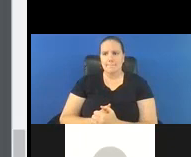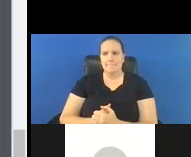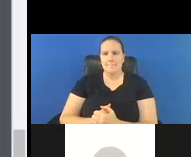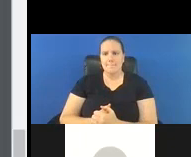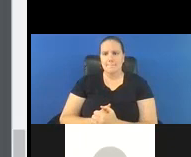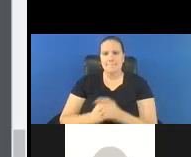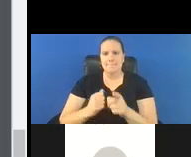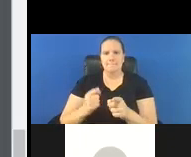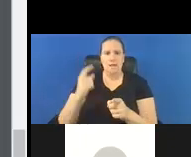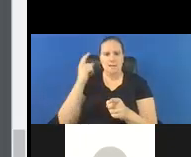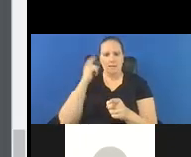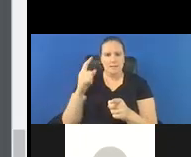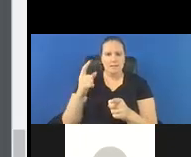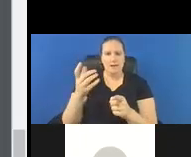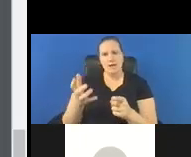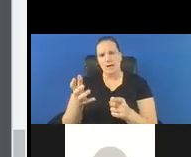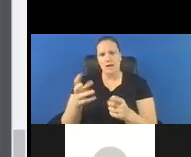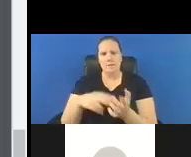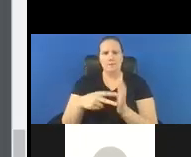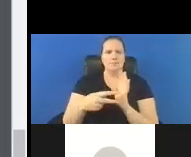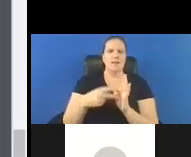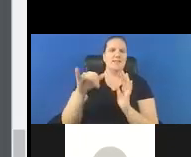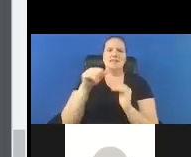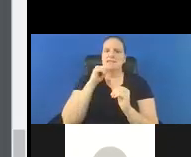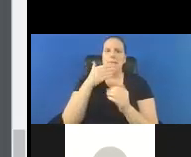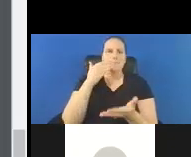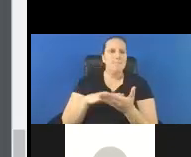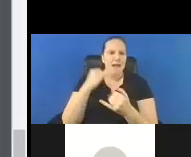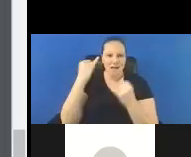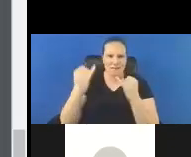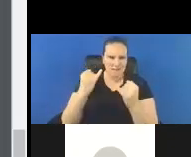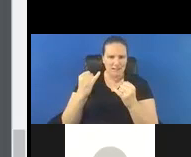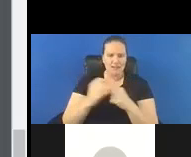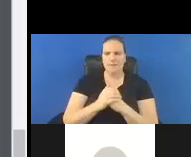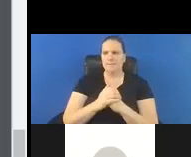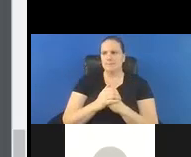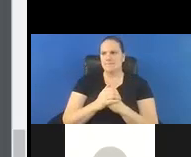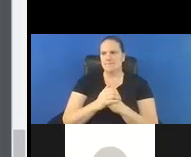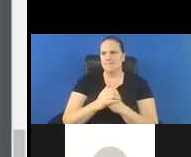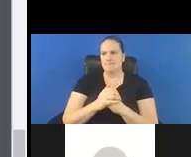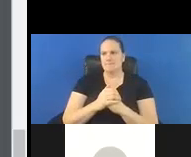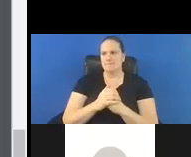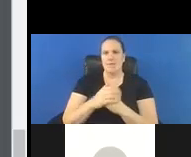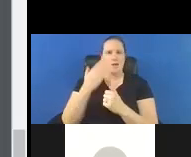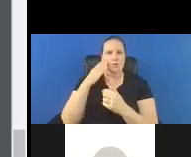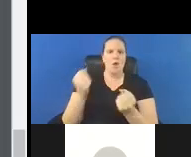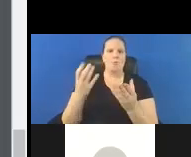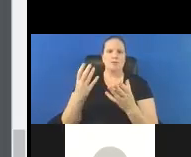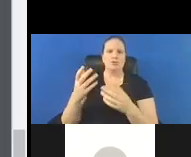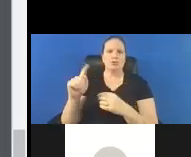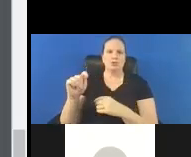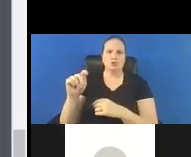I think, I mean, it's not a bad idea. I don't know how much